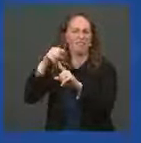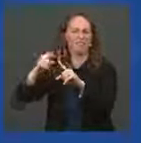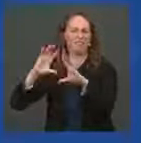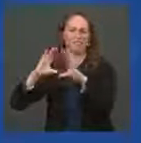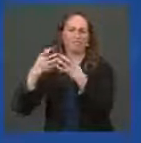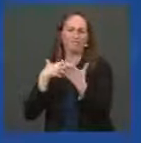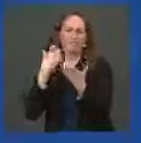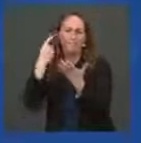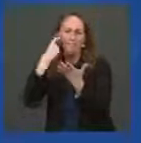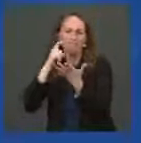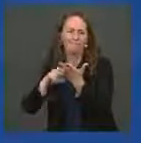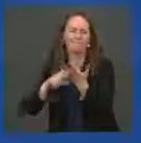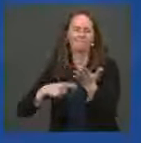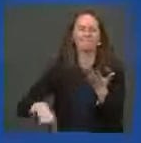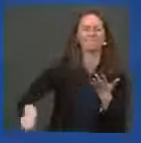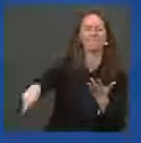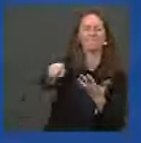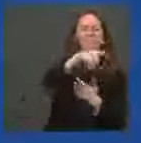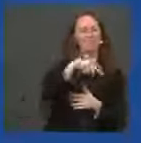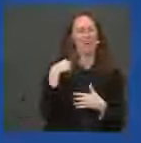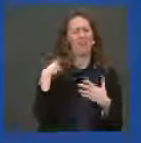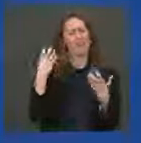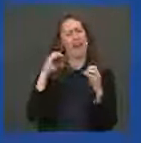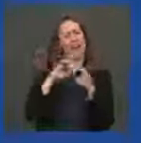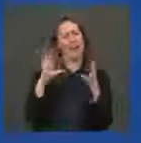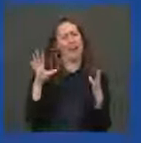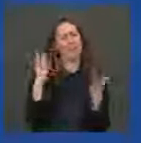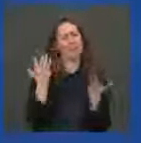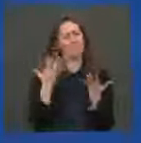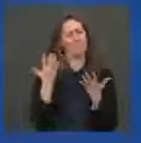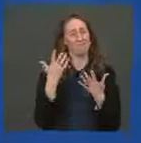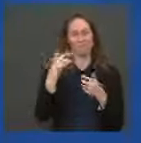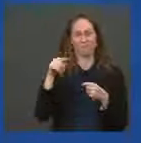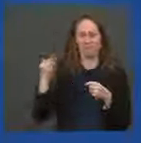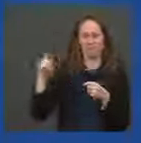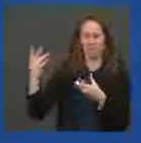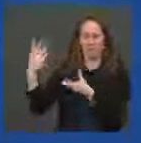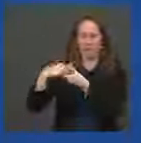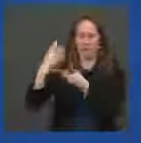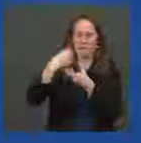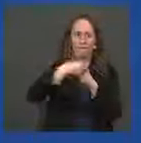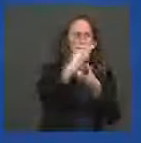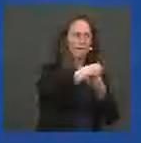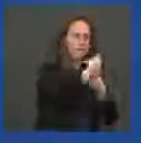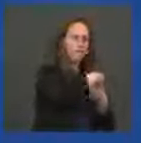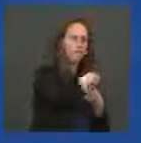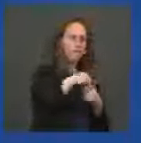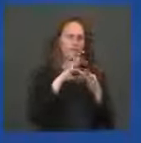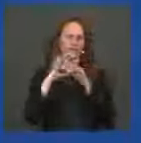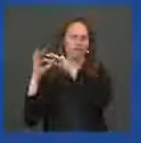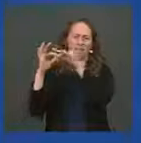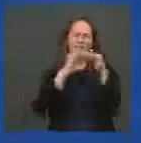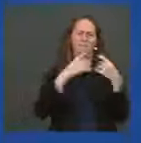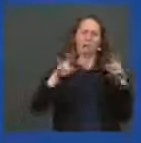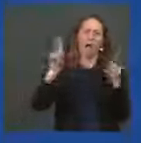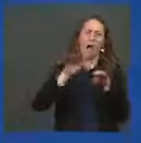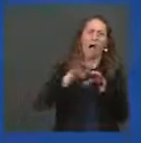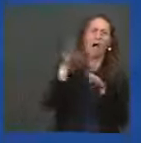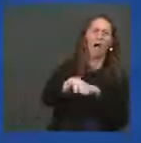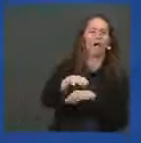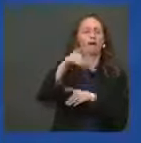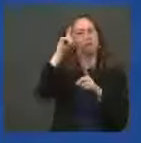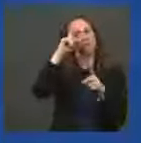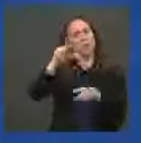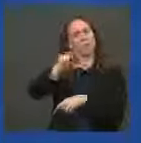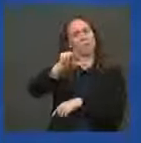commitment to going to 24/7. This is a big first step in speeding up the movement of materials and goods through our supply